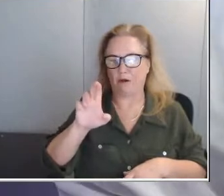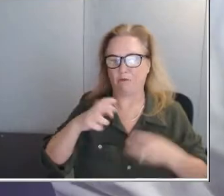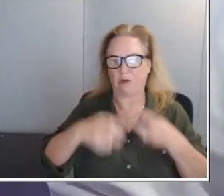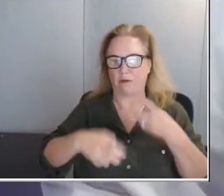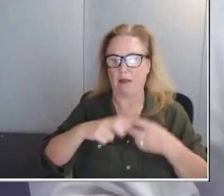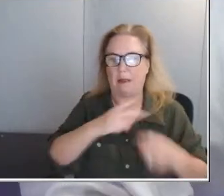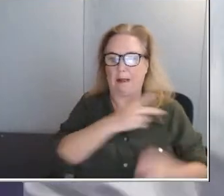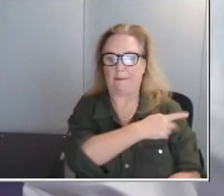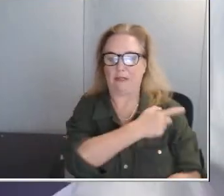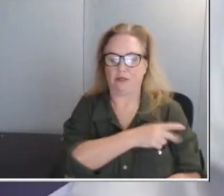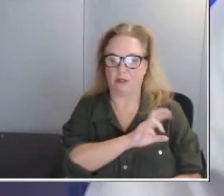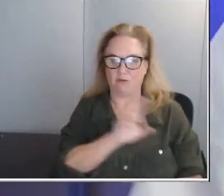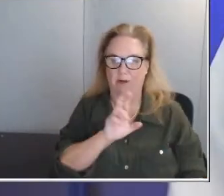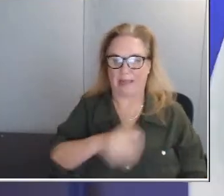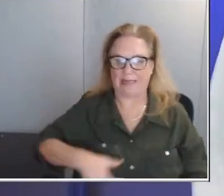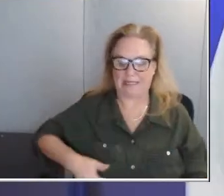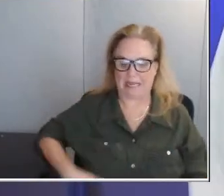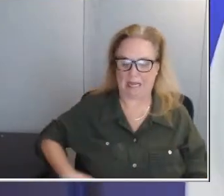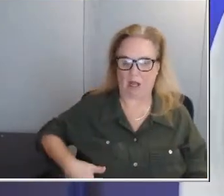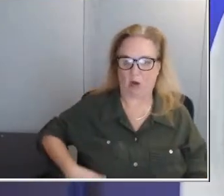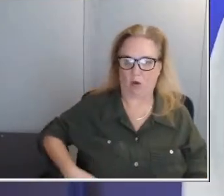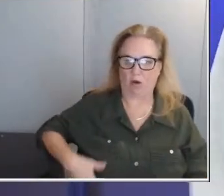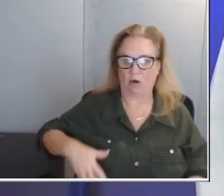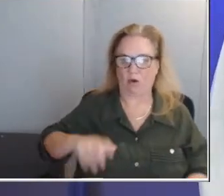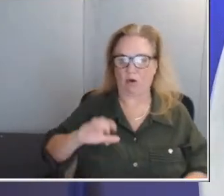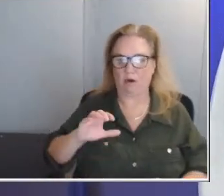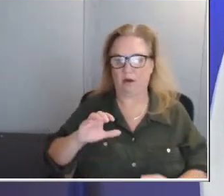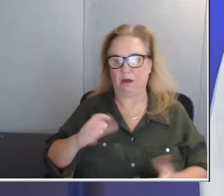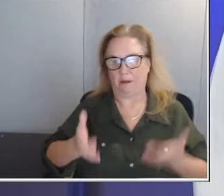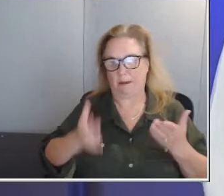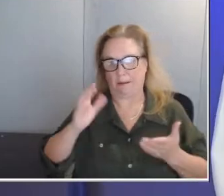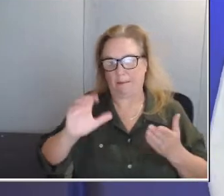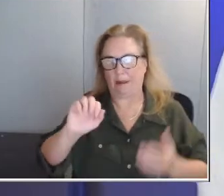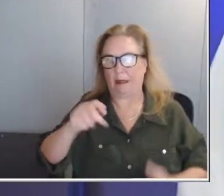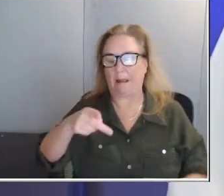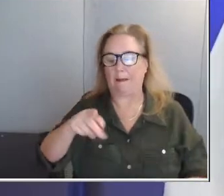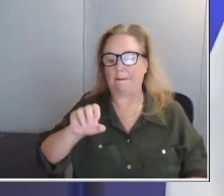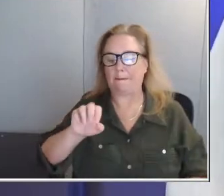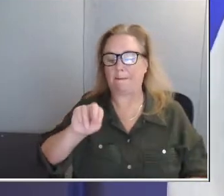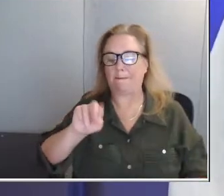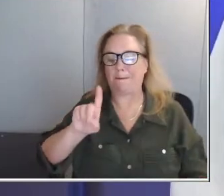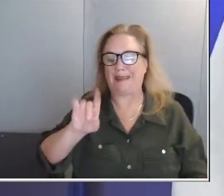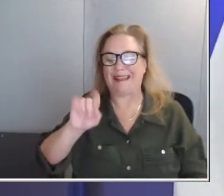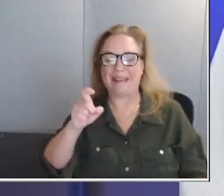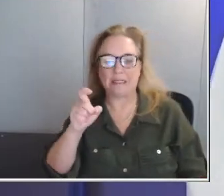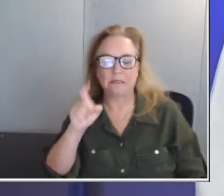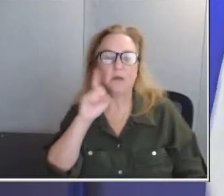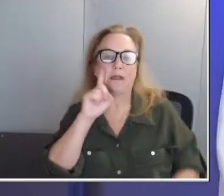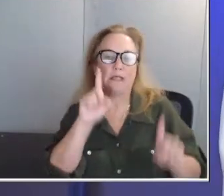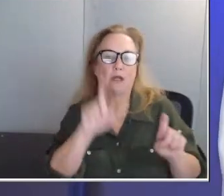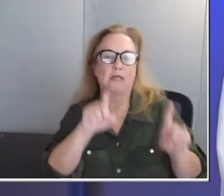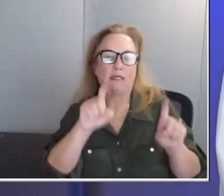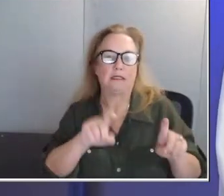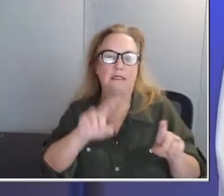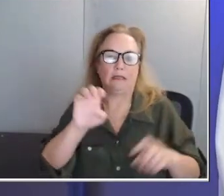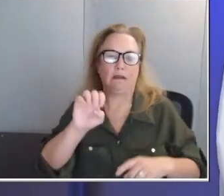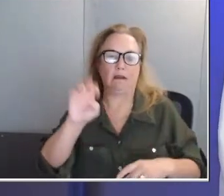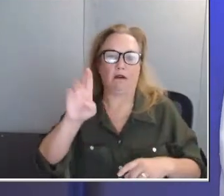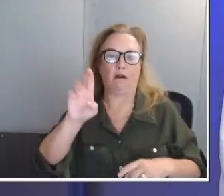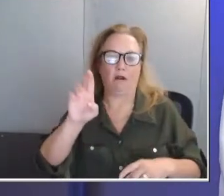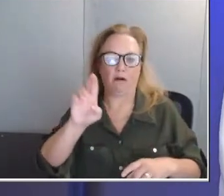pain on the right side, lower down, that's kind of a clue. It could be the appendix. So that sort of guides the testing that our emergency medicine colleagues